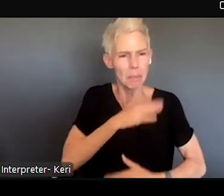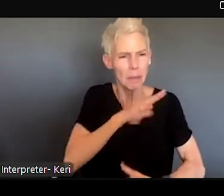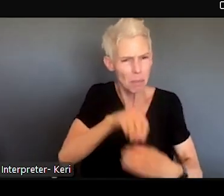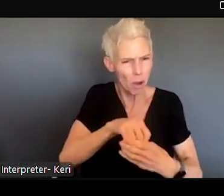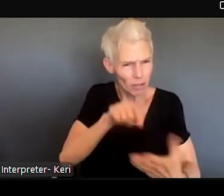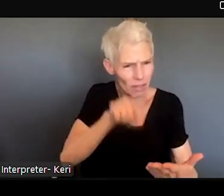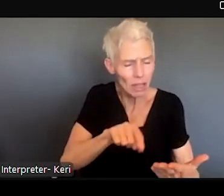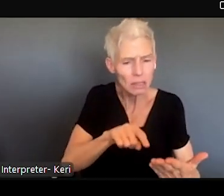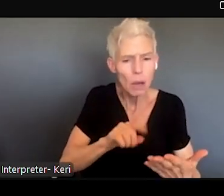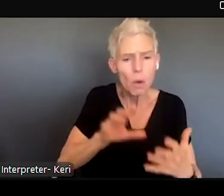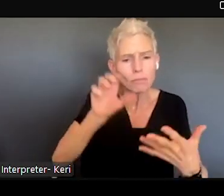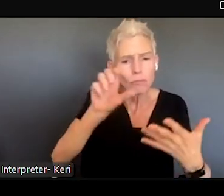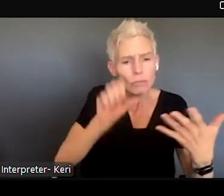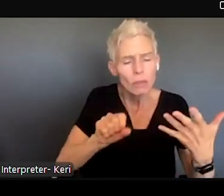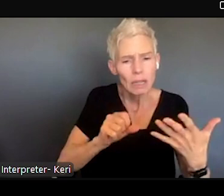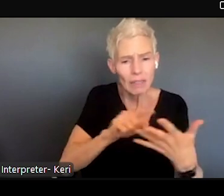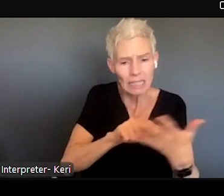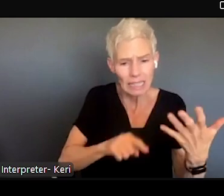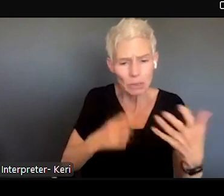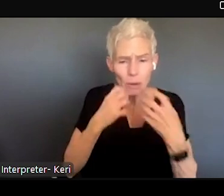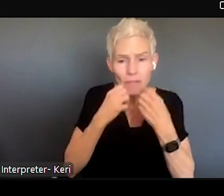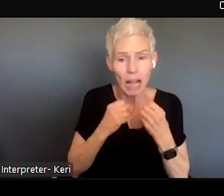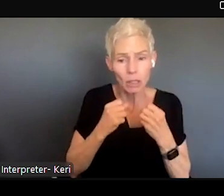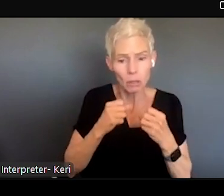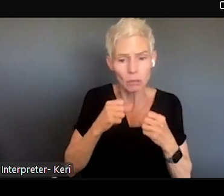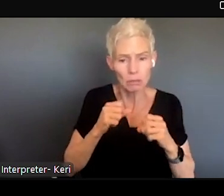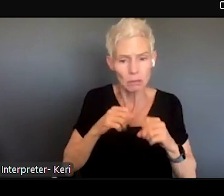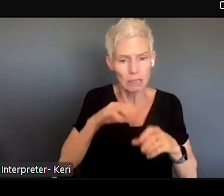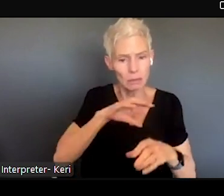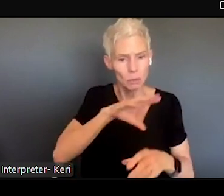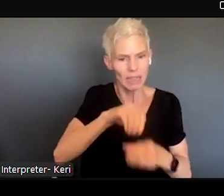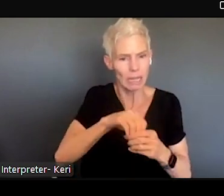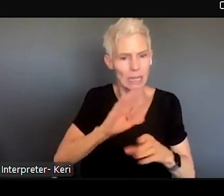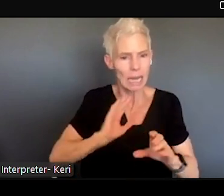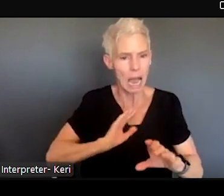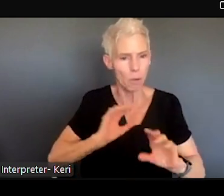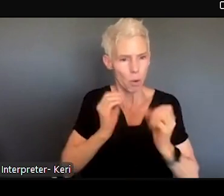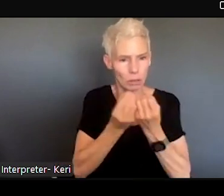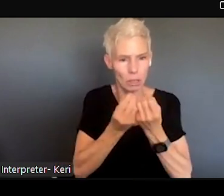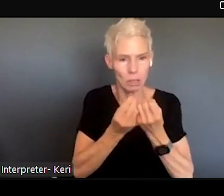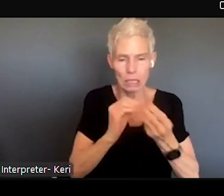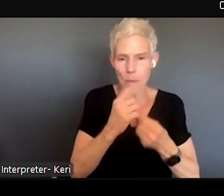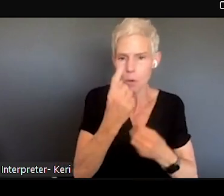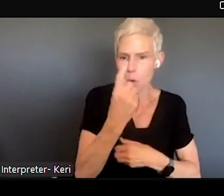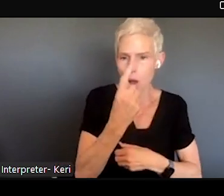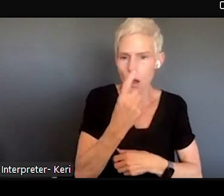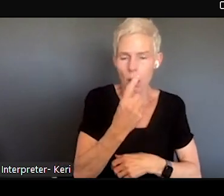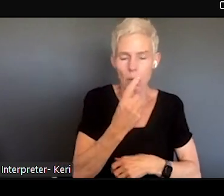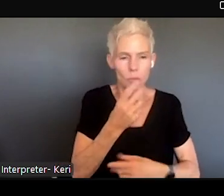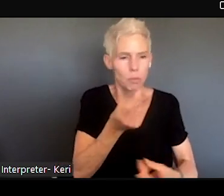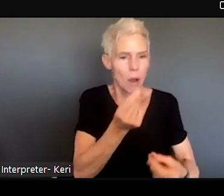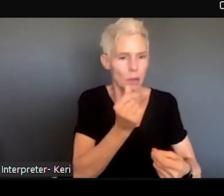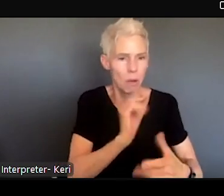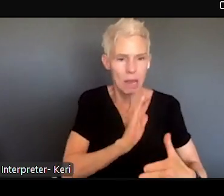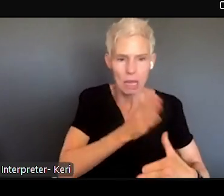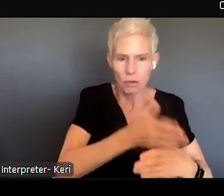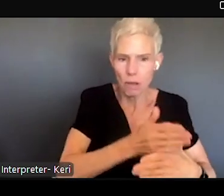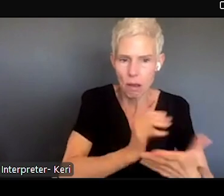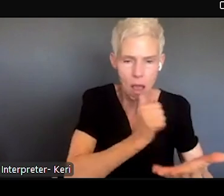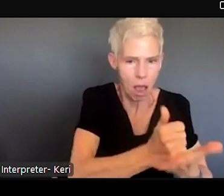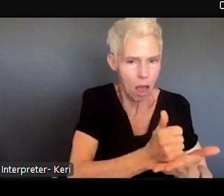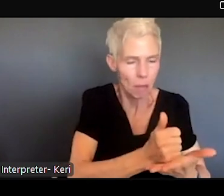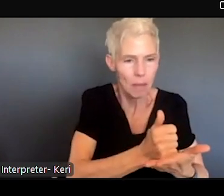we value in our organization, right? So number one, immediate intervention and de-escalation, I think, is important, right?